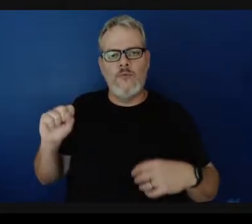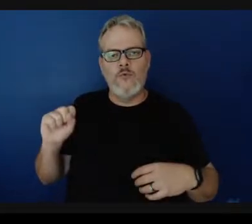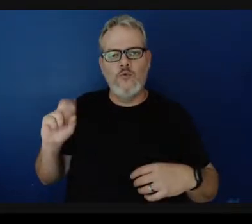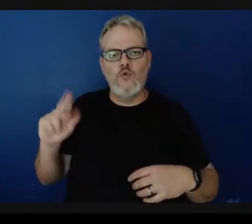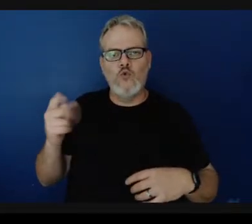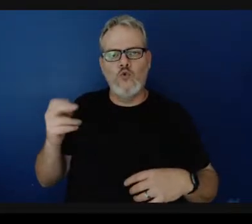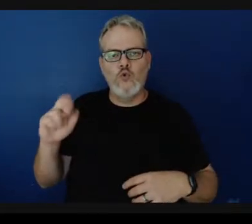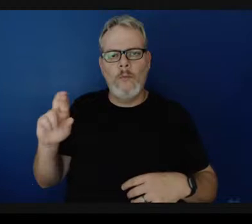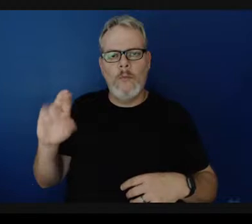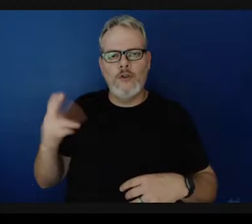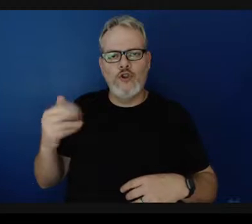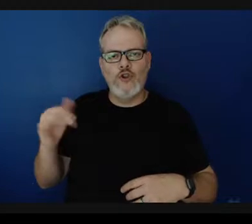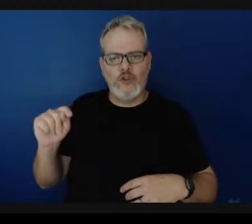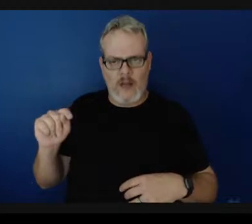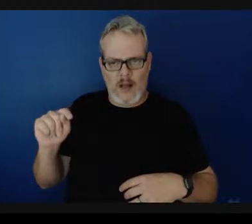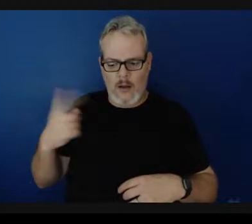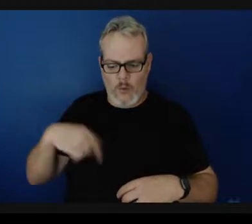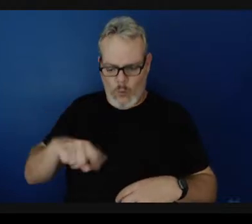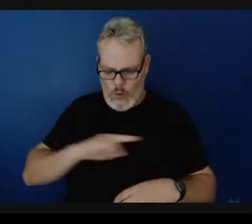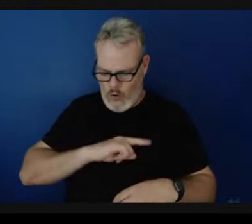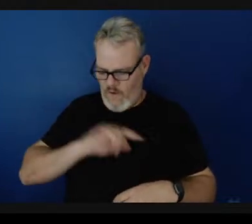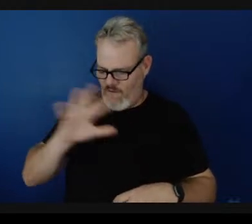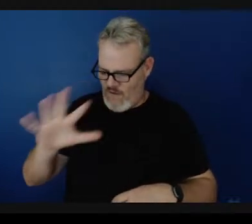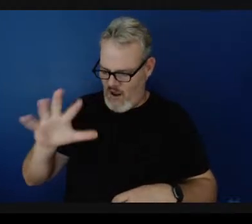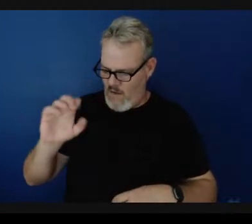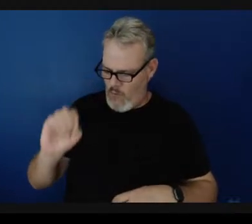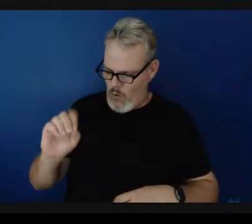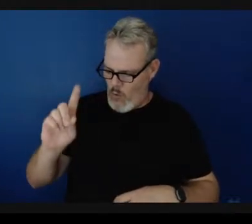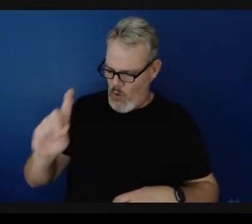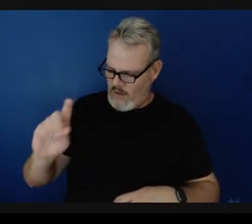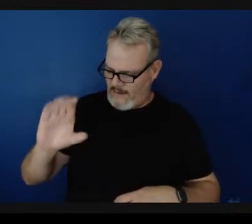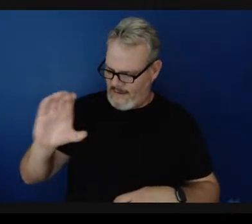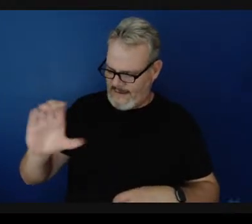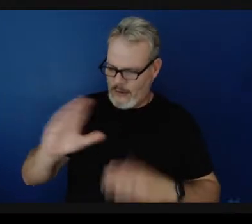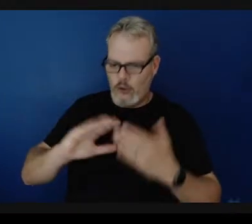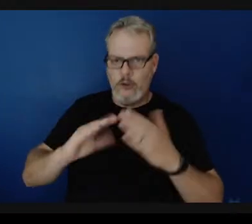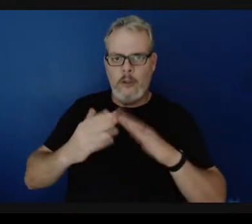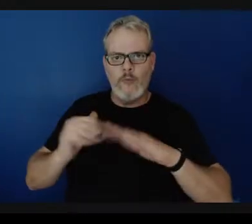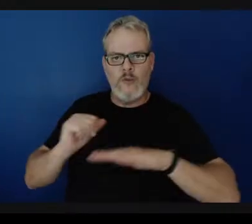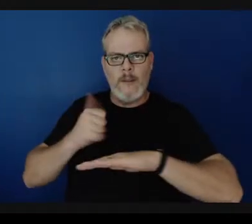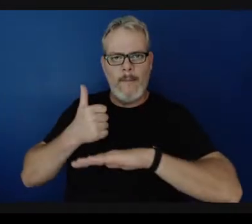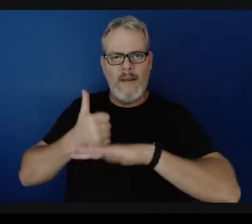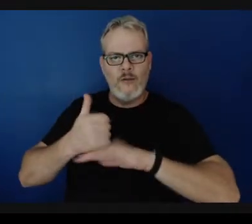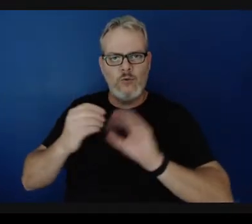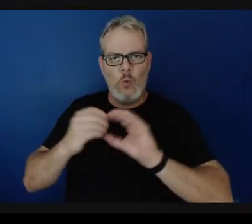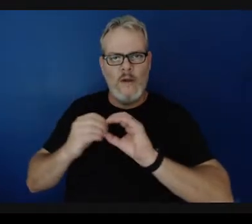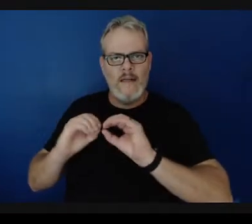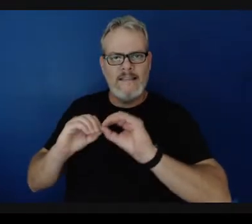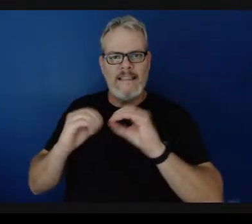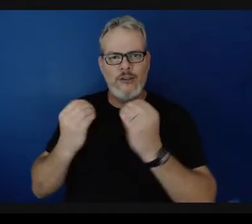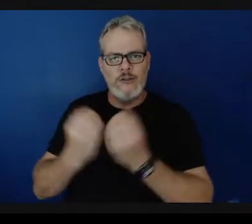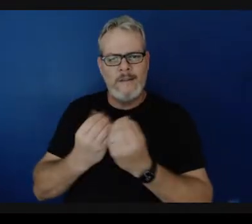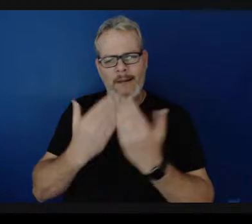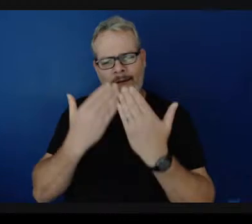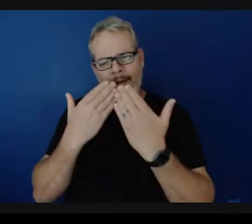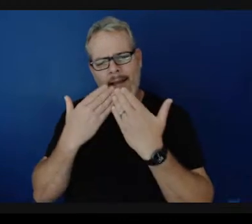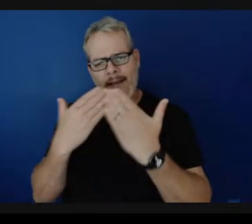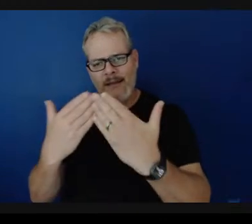501c community-based organization here on the island, Hawaii. And again, thank you, everybody.